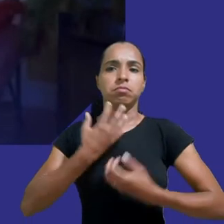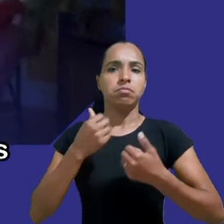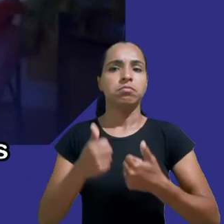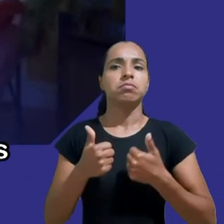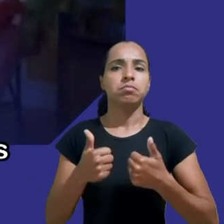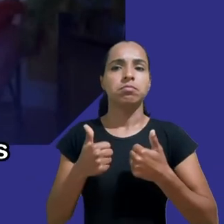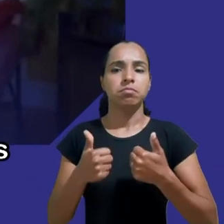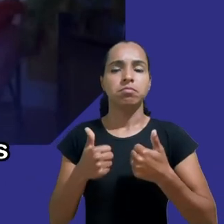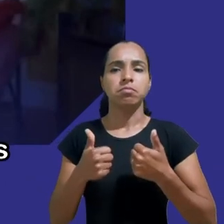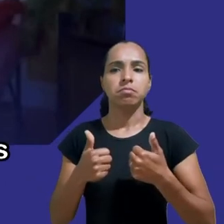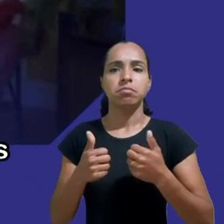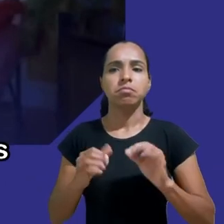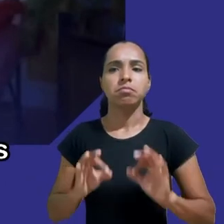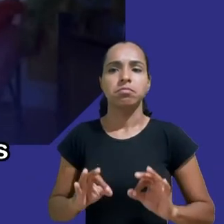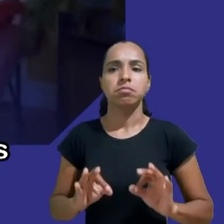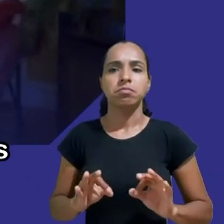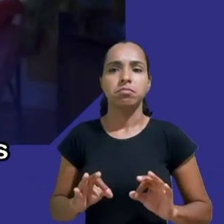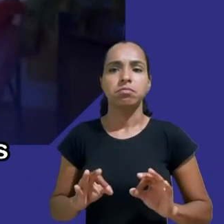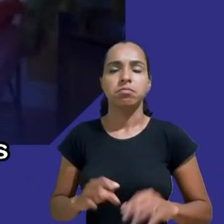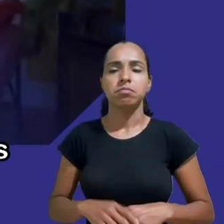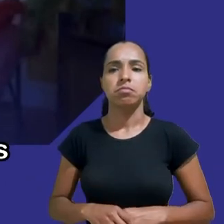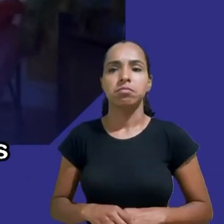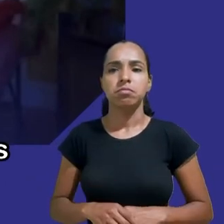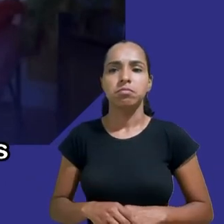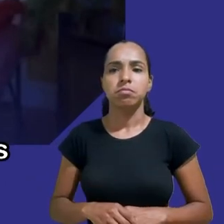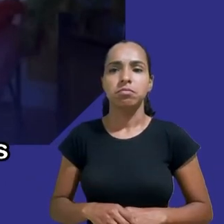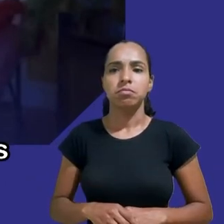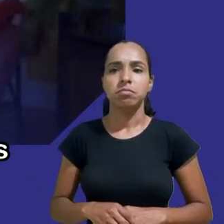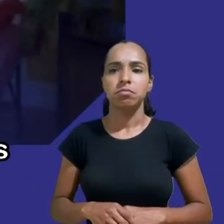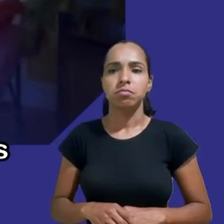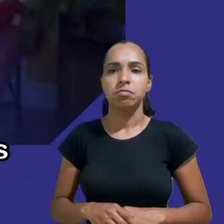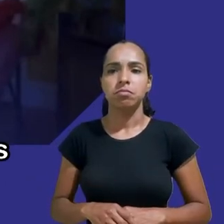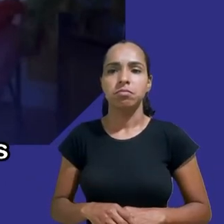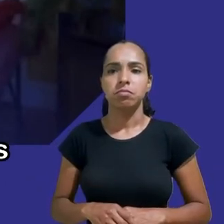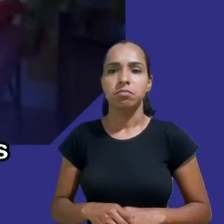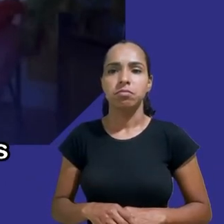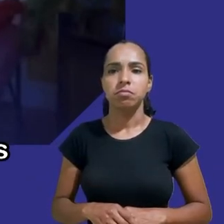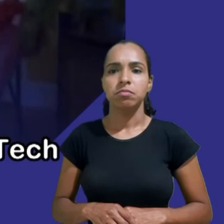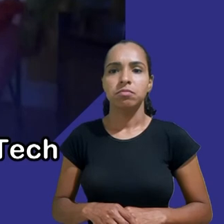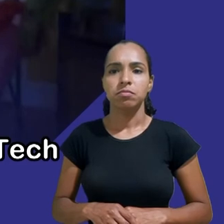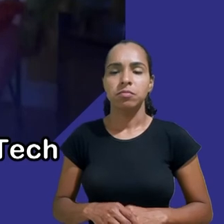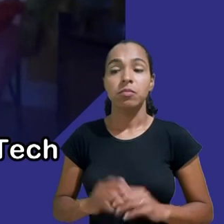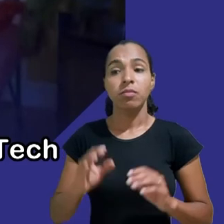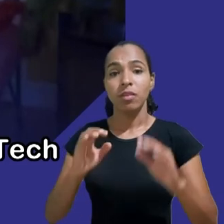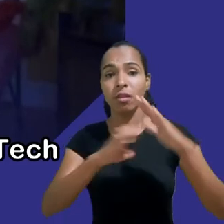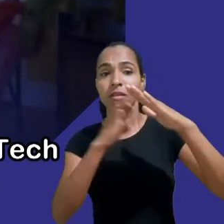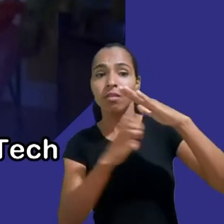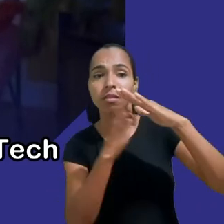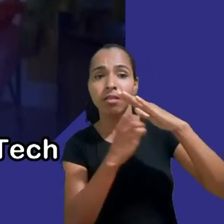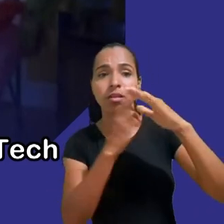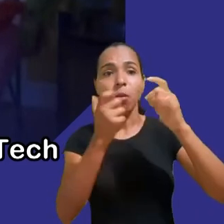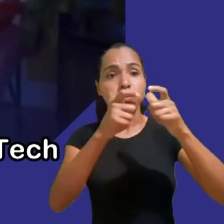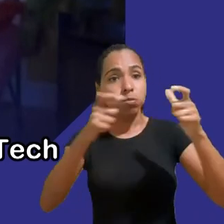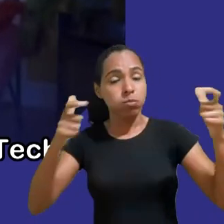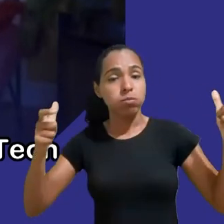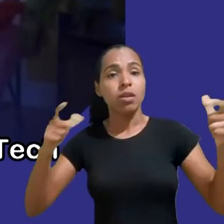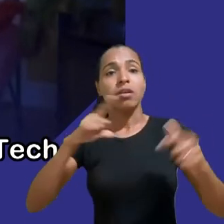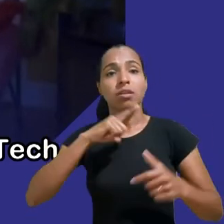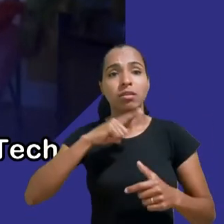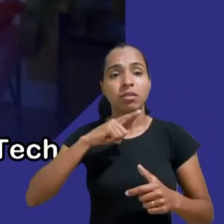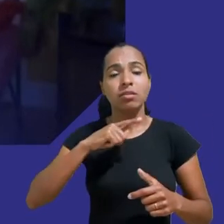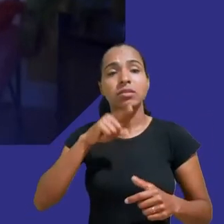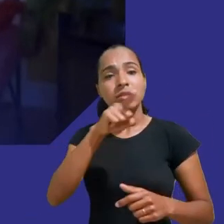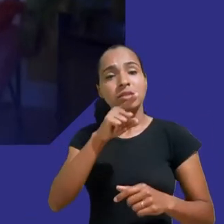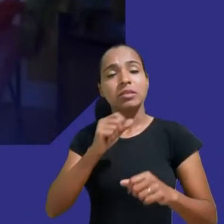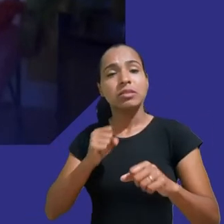in is how there are so many actions and things going on to push back against big tech in this harmful business